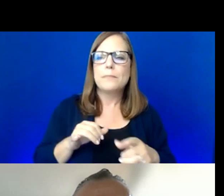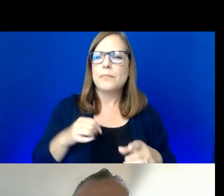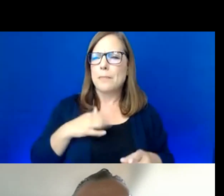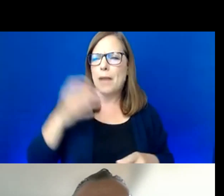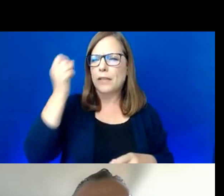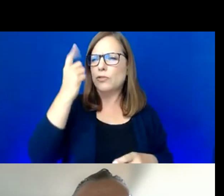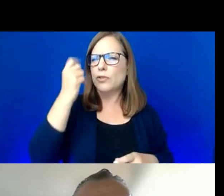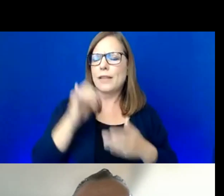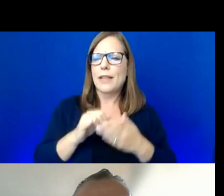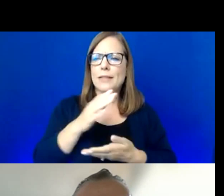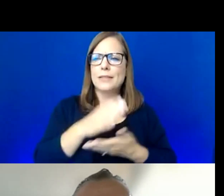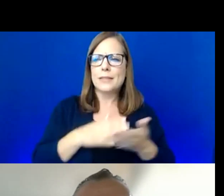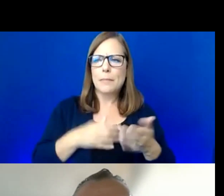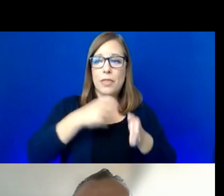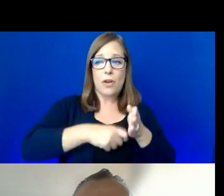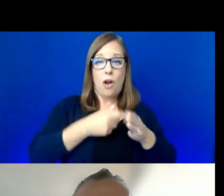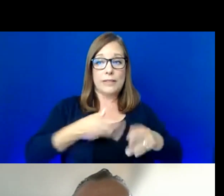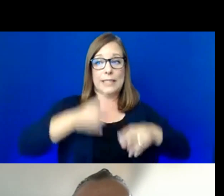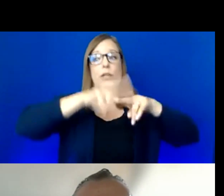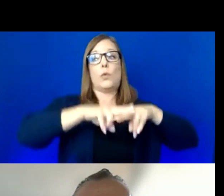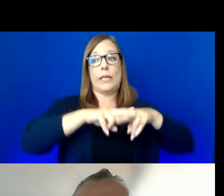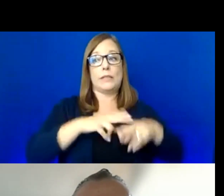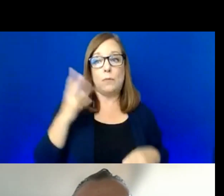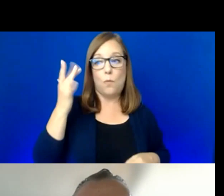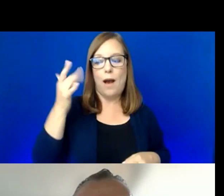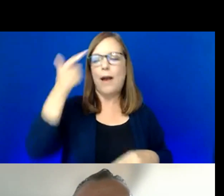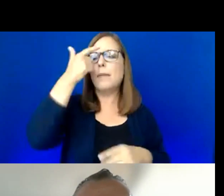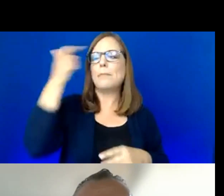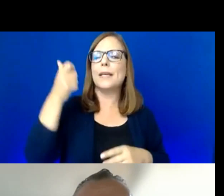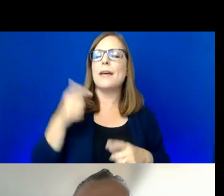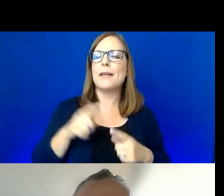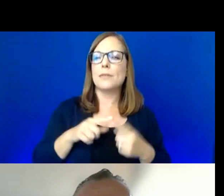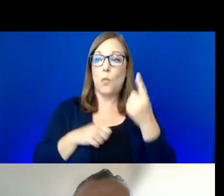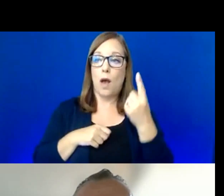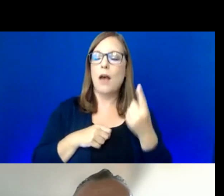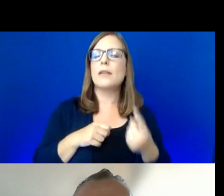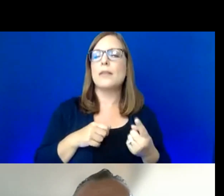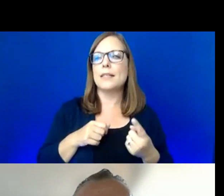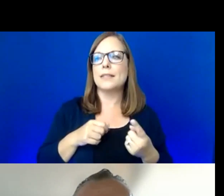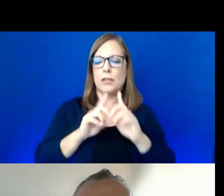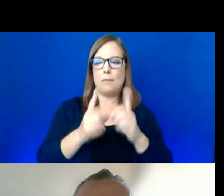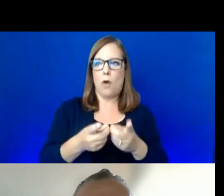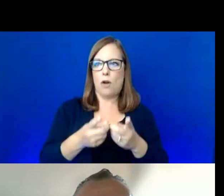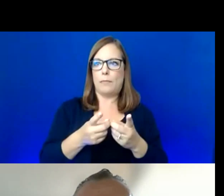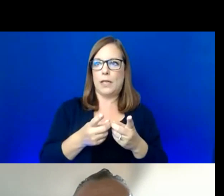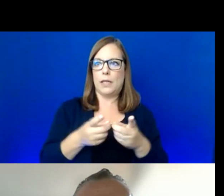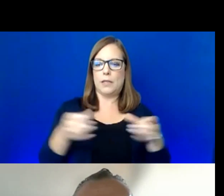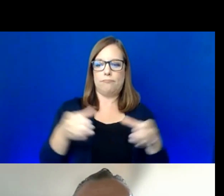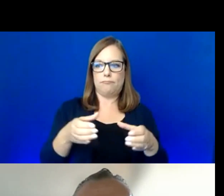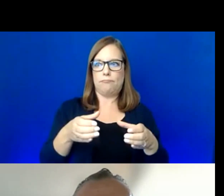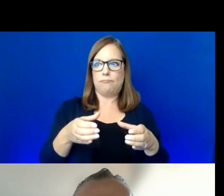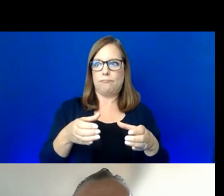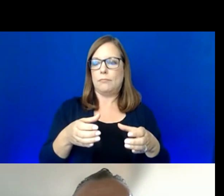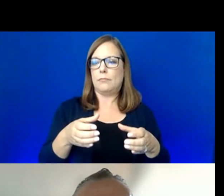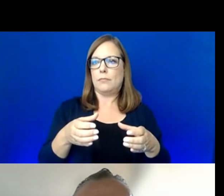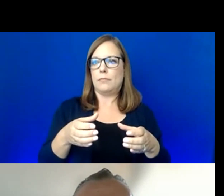the cost is that, one is that they are separating a department from, 3 departments that are